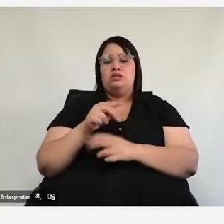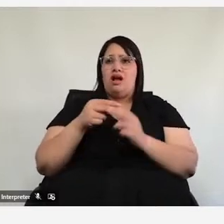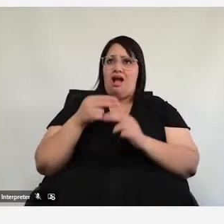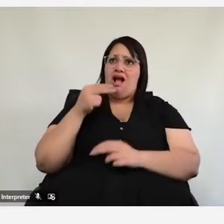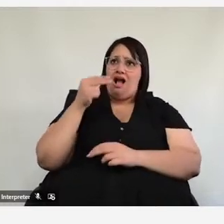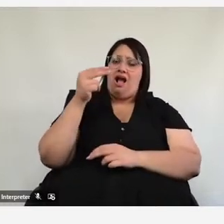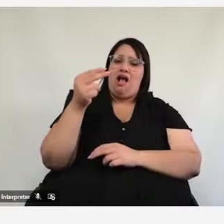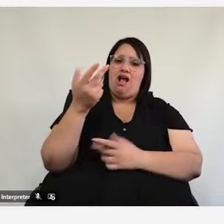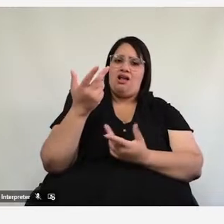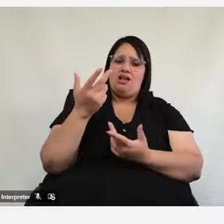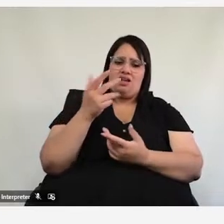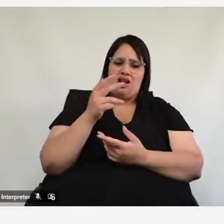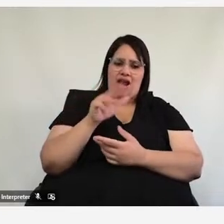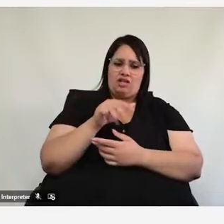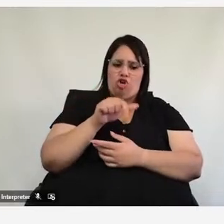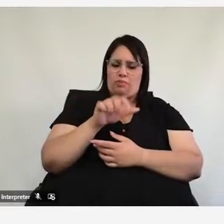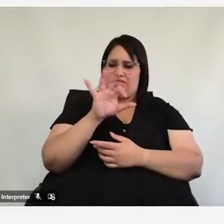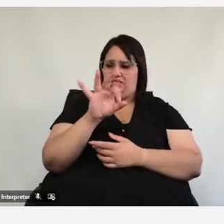figure than